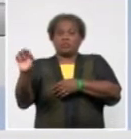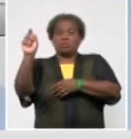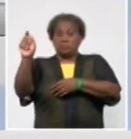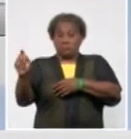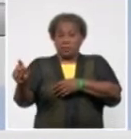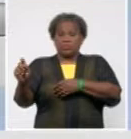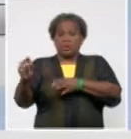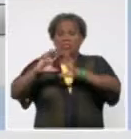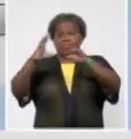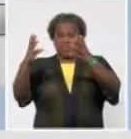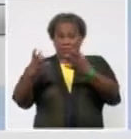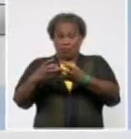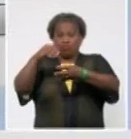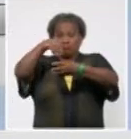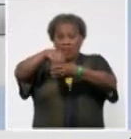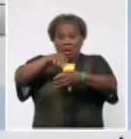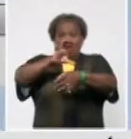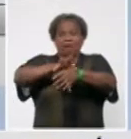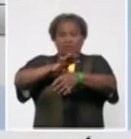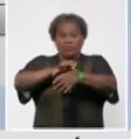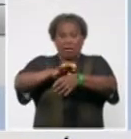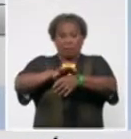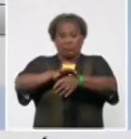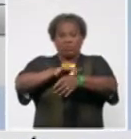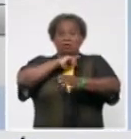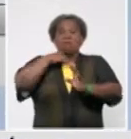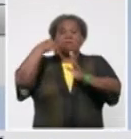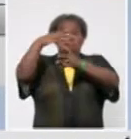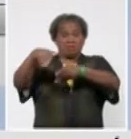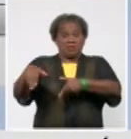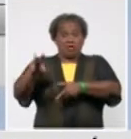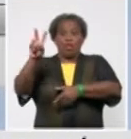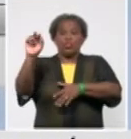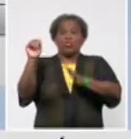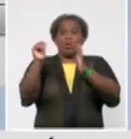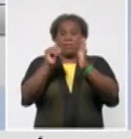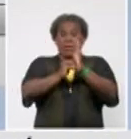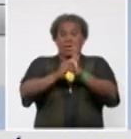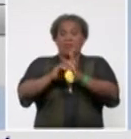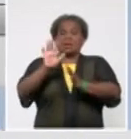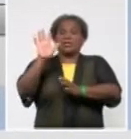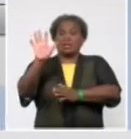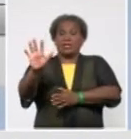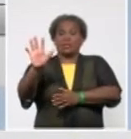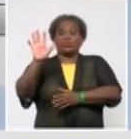2,553 deaths occurred in our region, what brings the death toll to